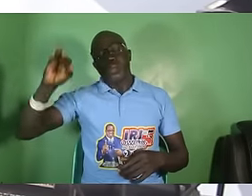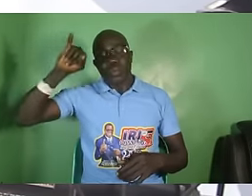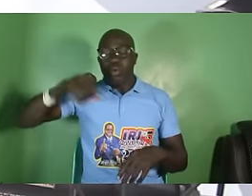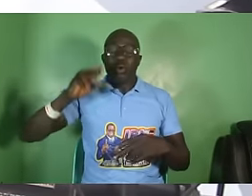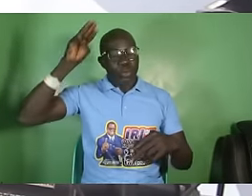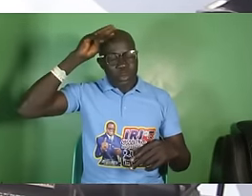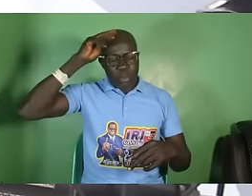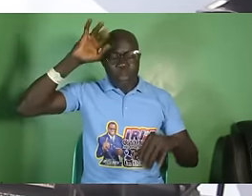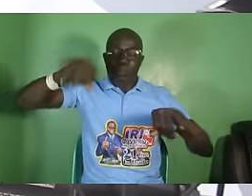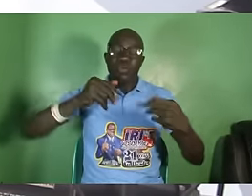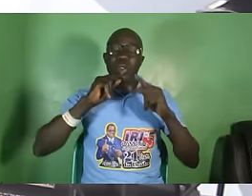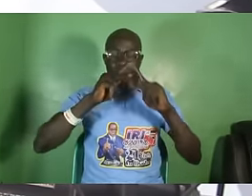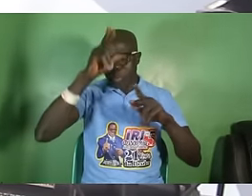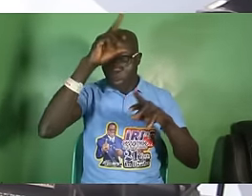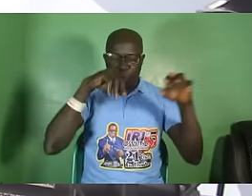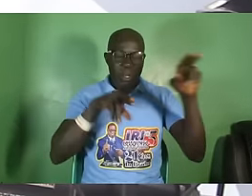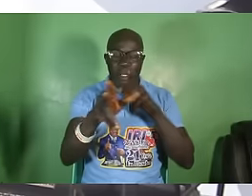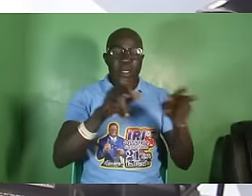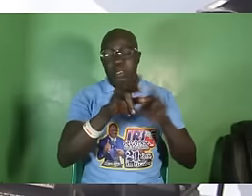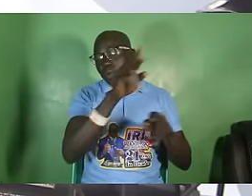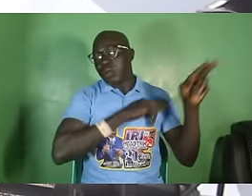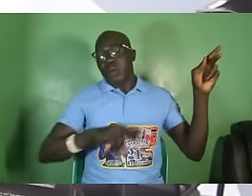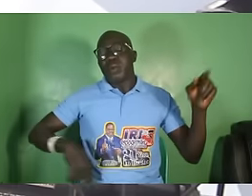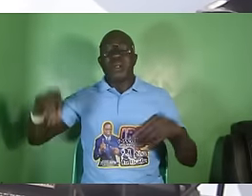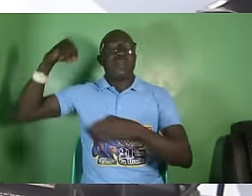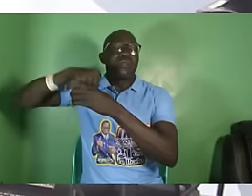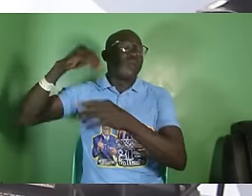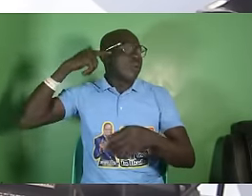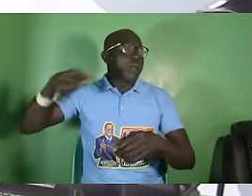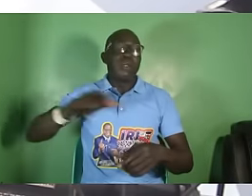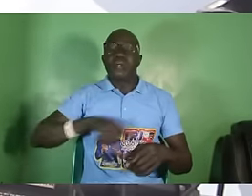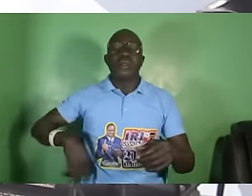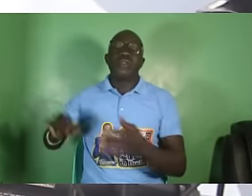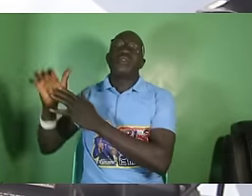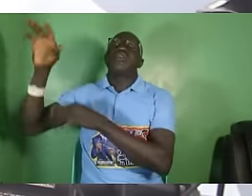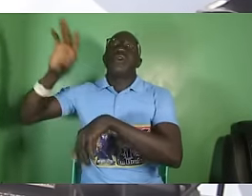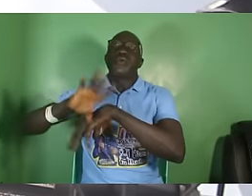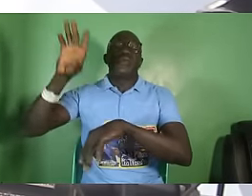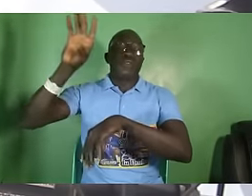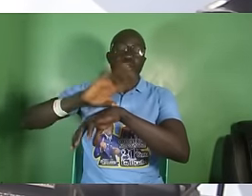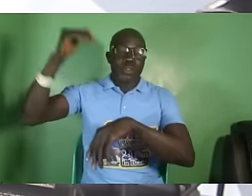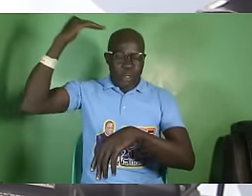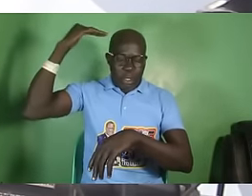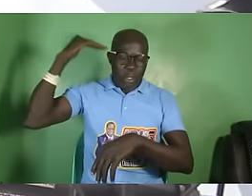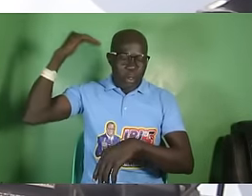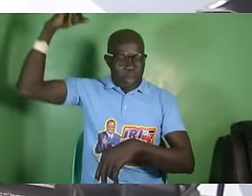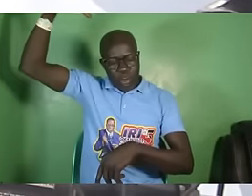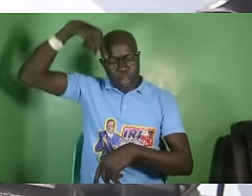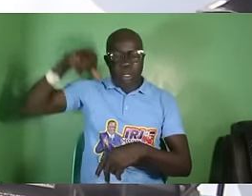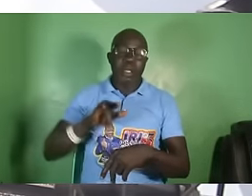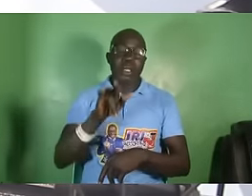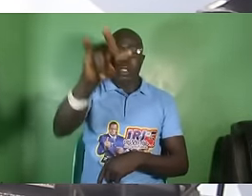JP. Baba Sebi Oba. Lati ijo Sinai Kagori Church. Land of reality. Tolujo Awade, Gbarimu